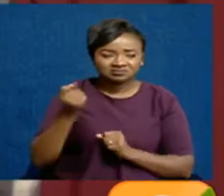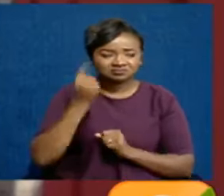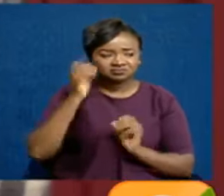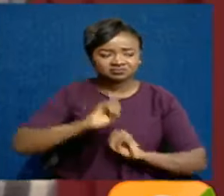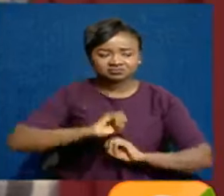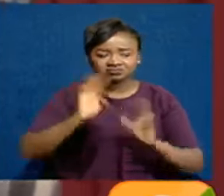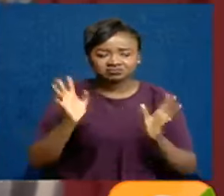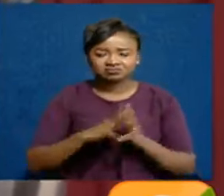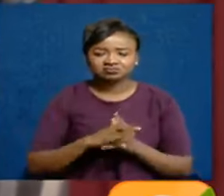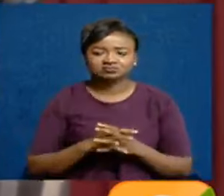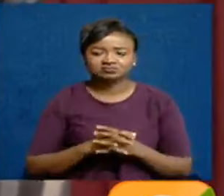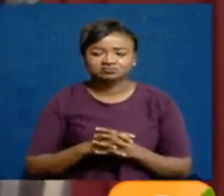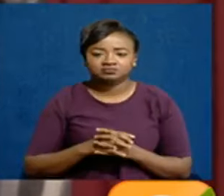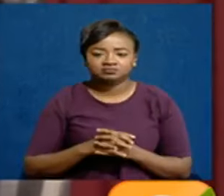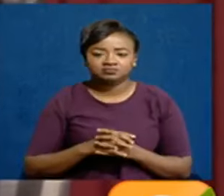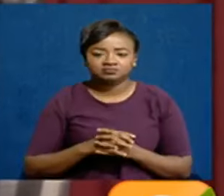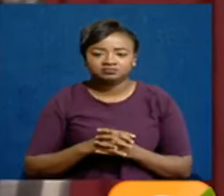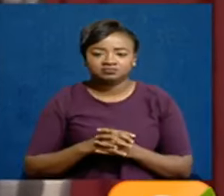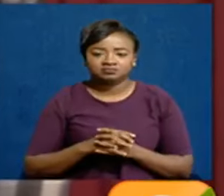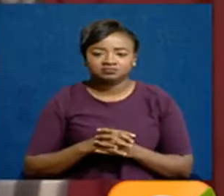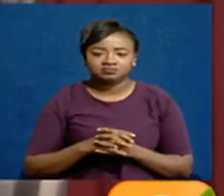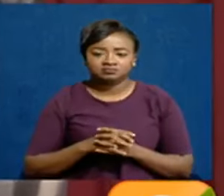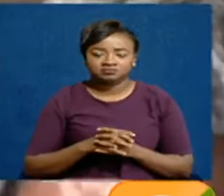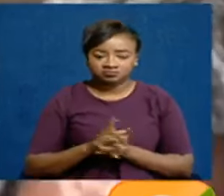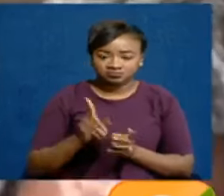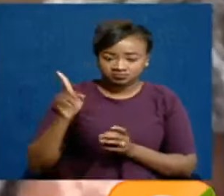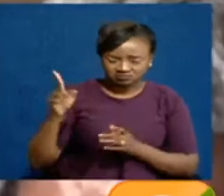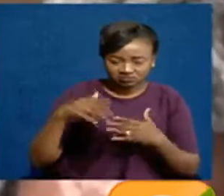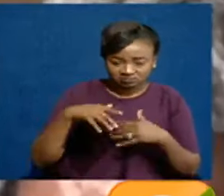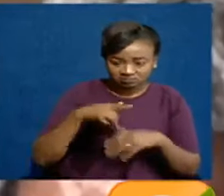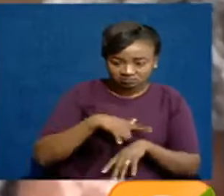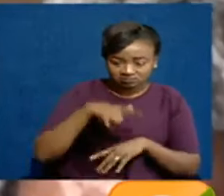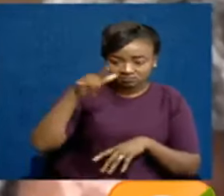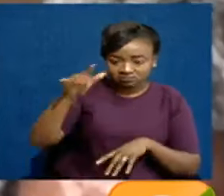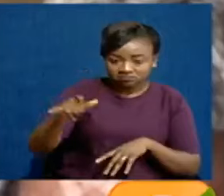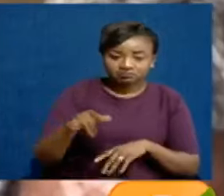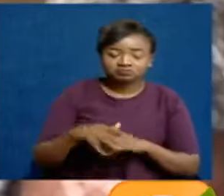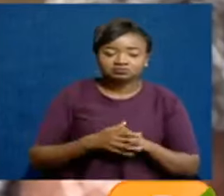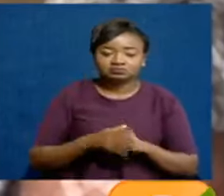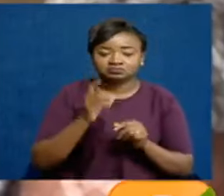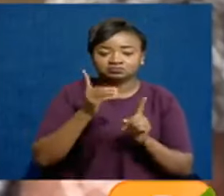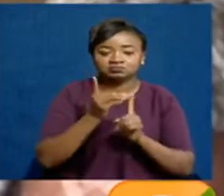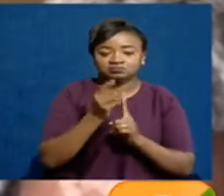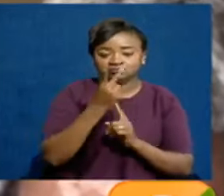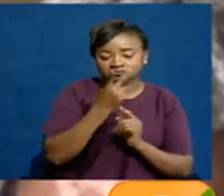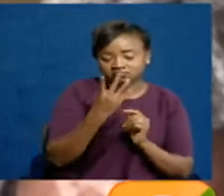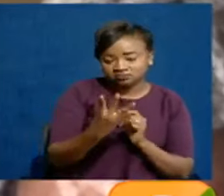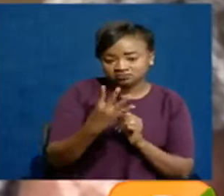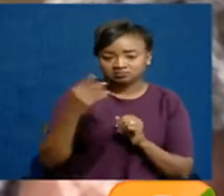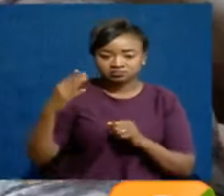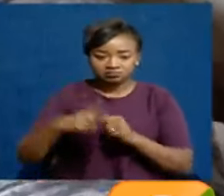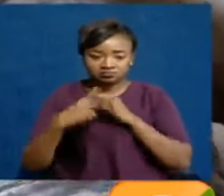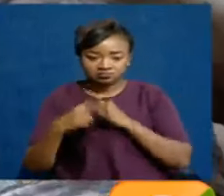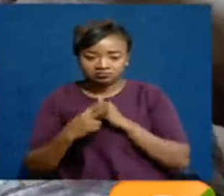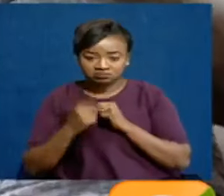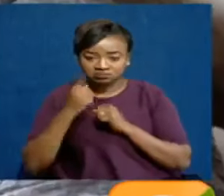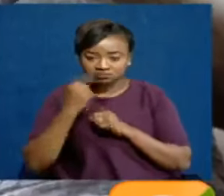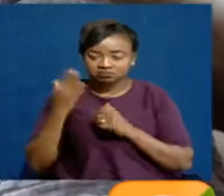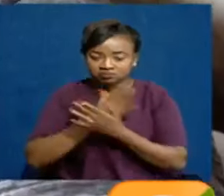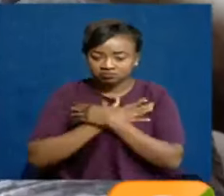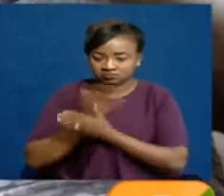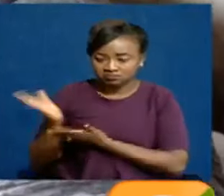Qatar. The mother of two had left the country on 24th of July on the invitation of a close friend to work